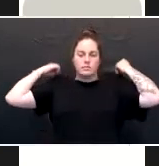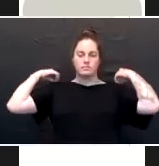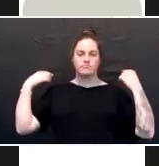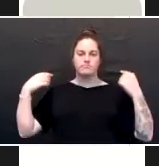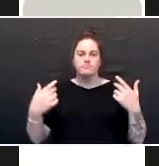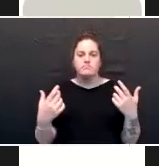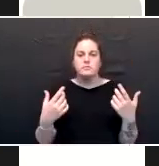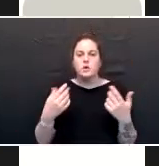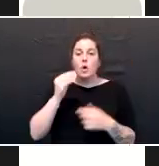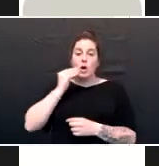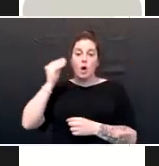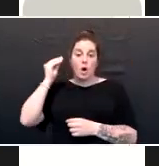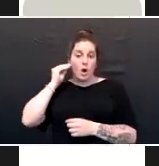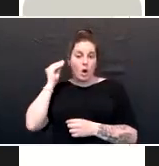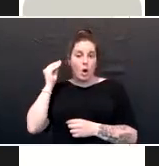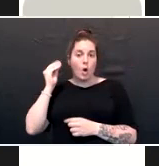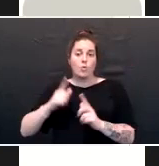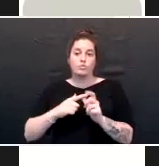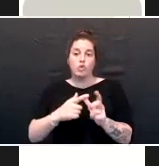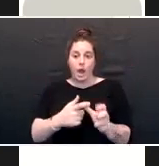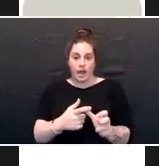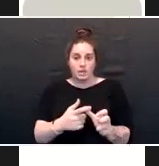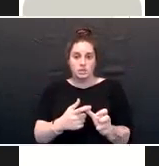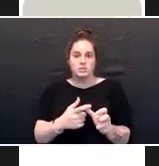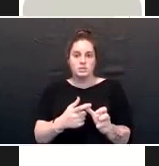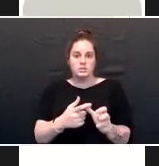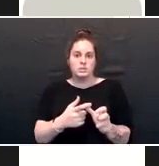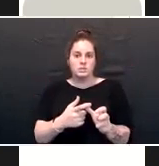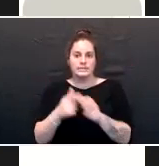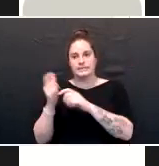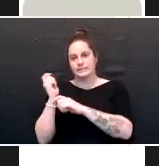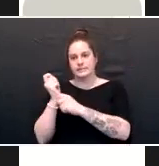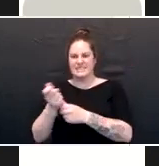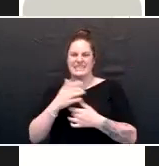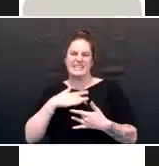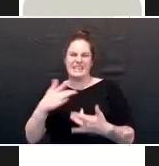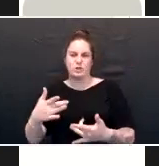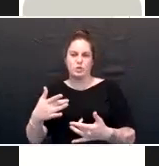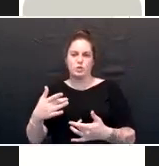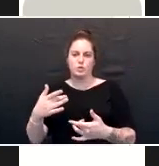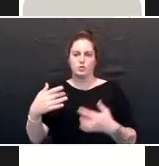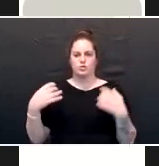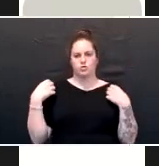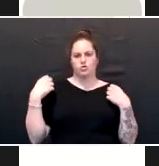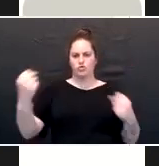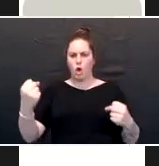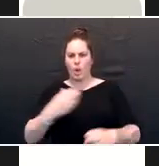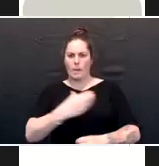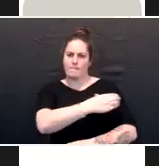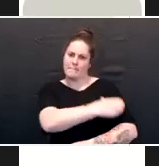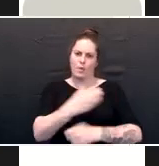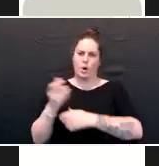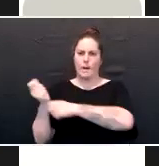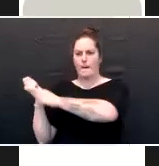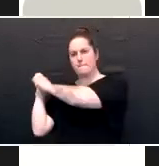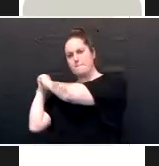while home run hitters typically have, they're power hitters, right? We call them power